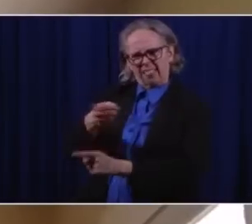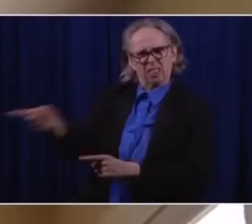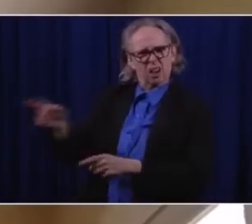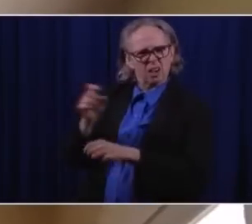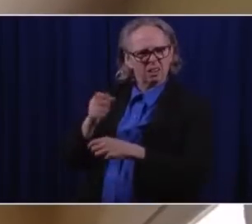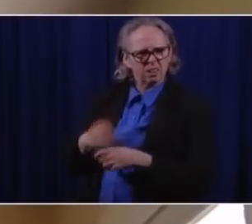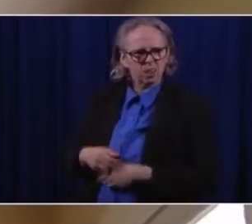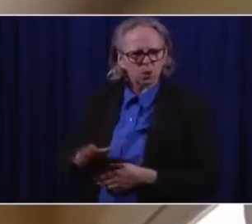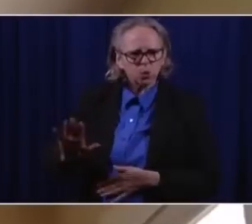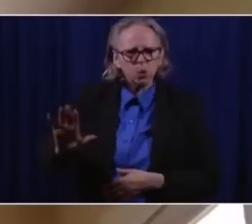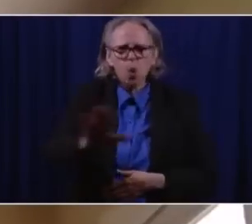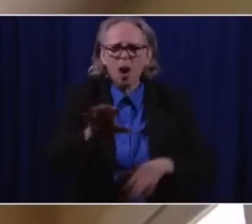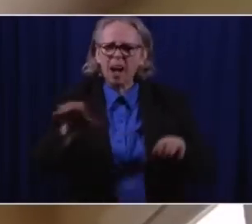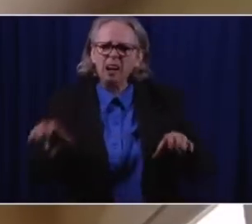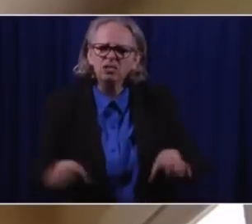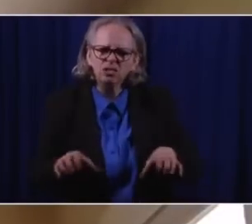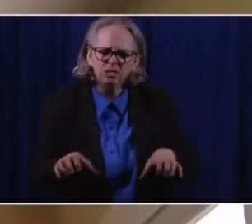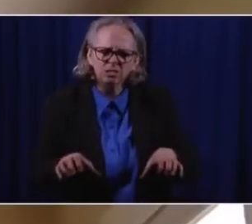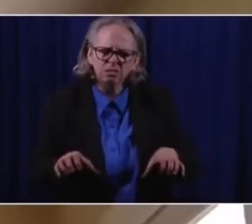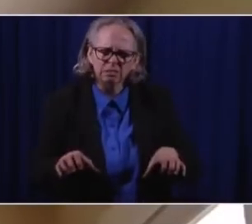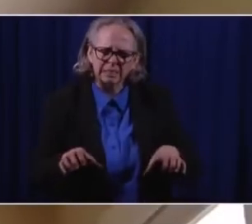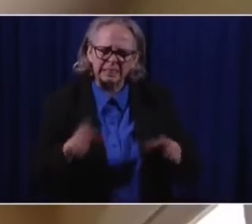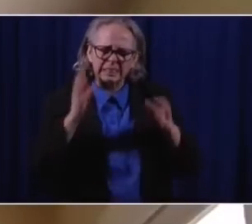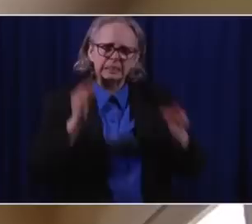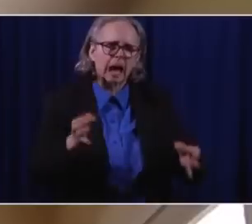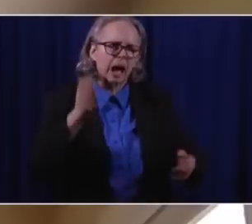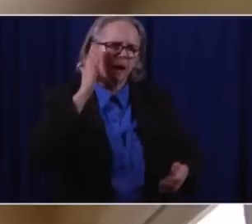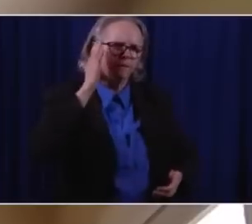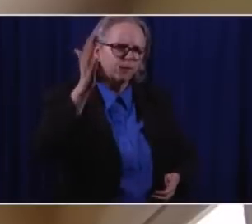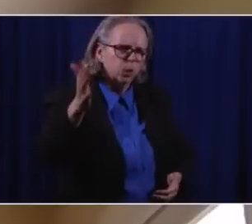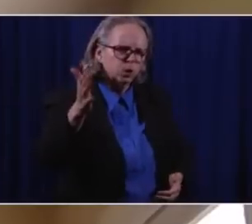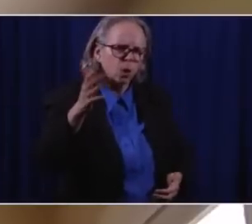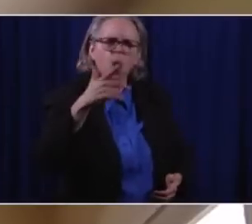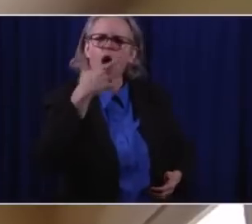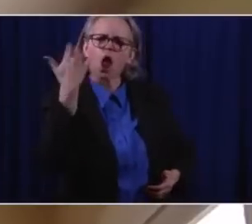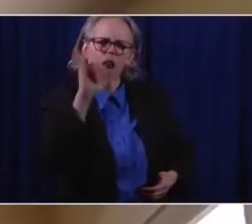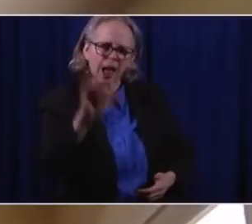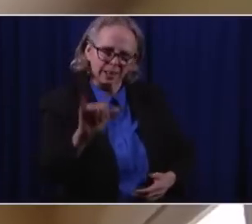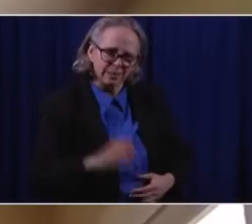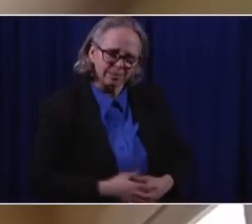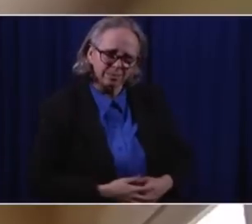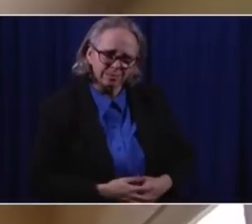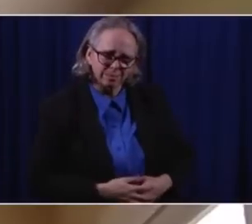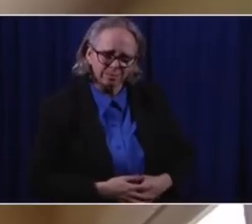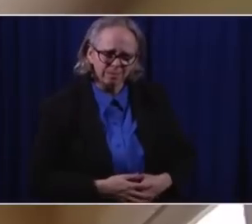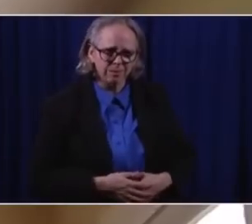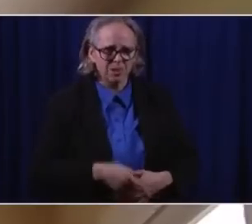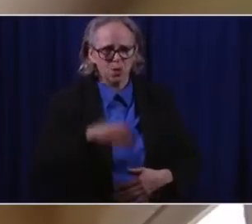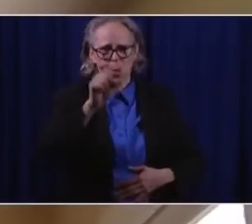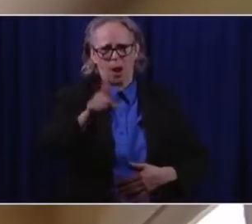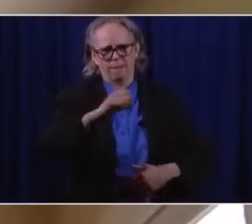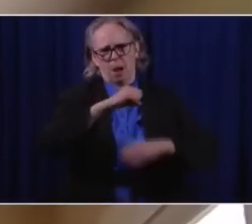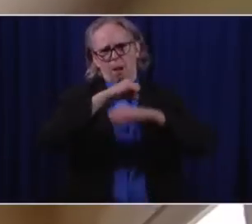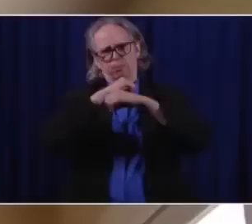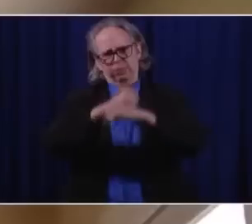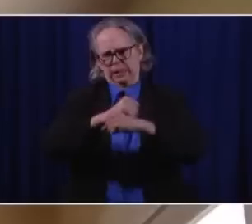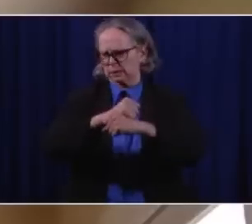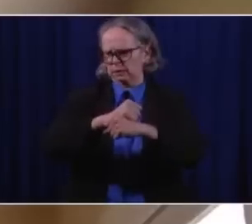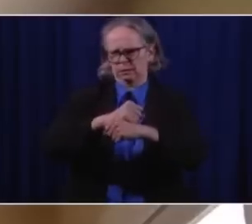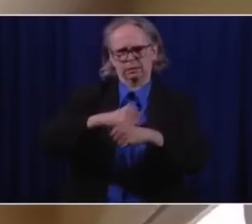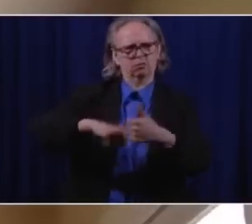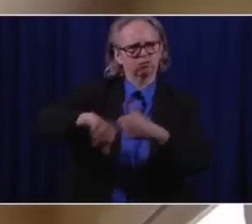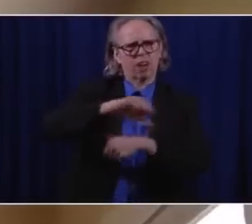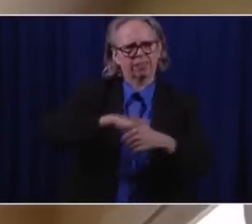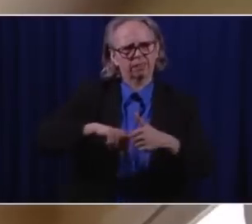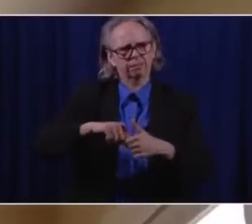together. We have to recognize this threat. We have to be committed to protecting one another. And you know, Ohioans have done